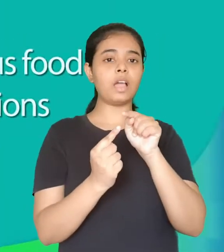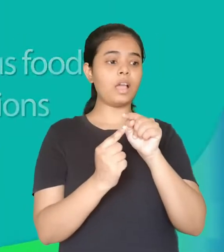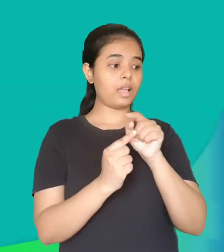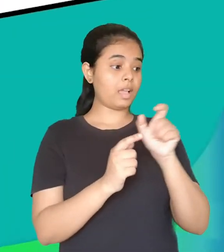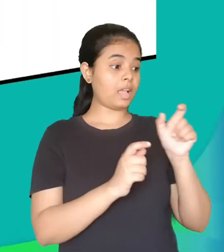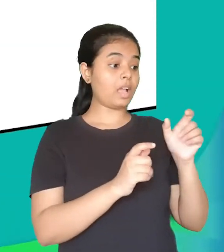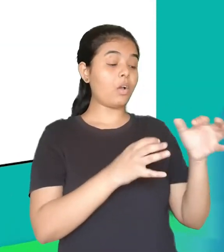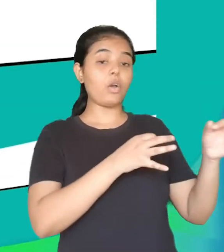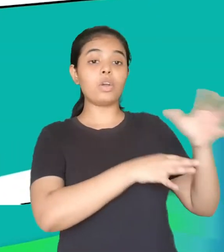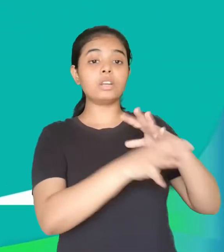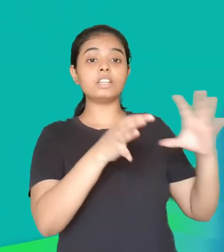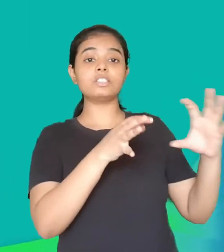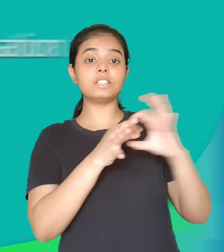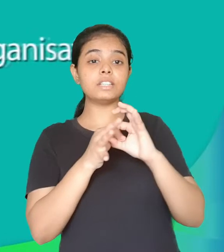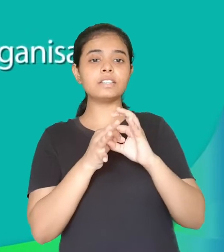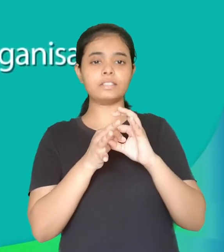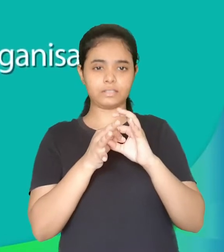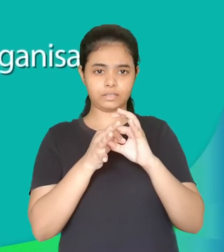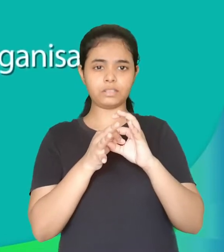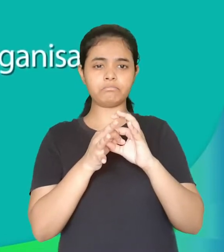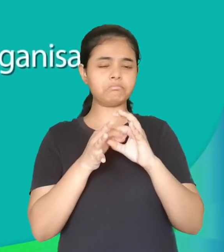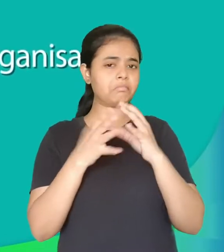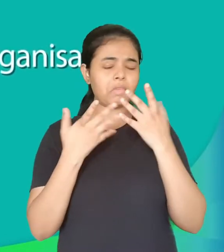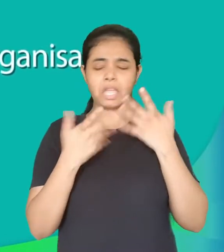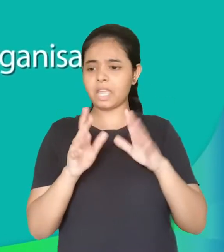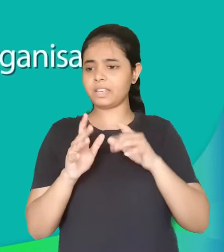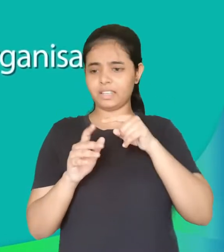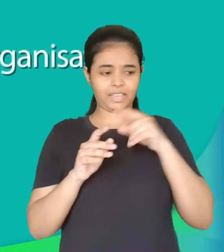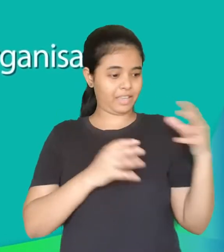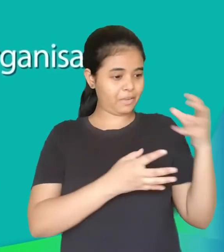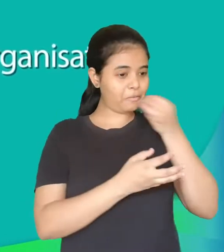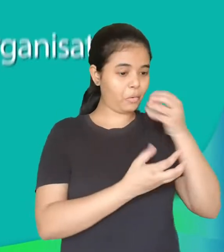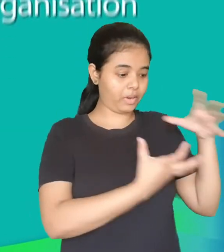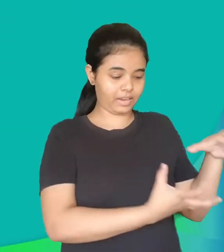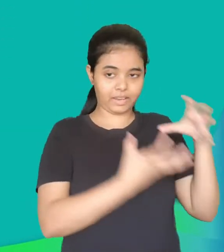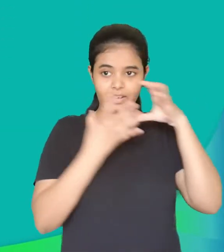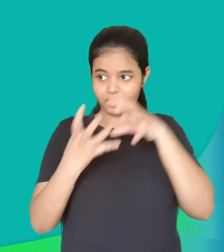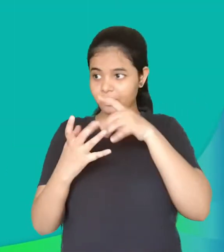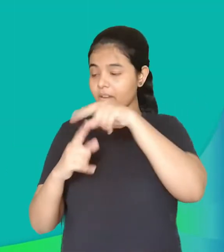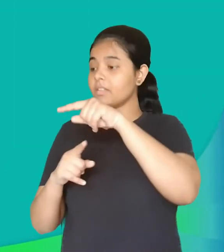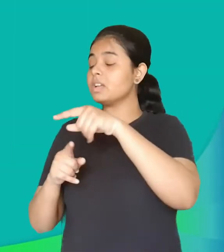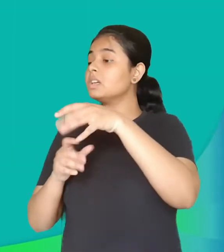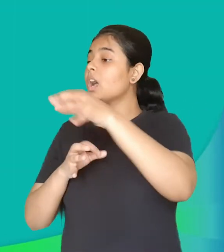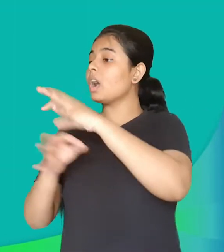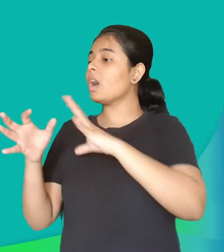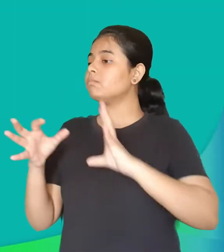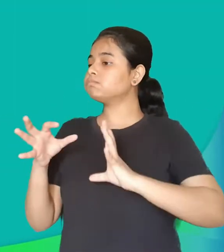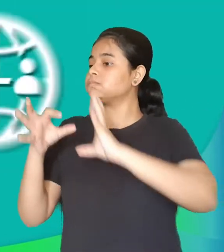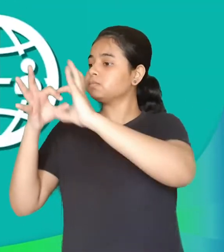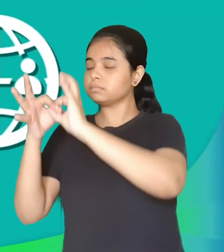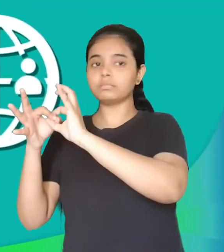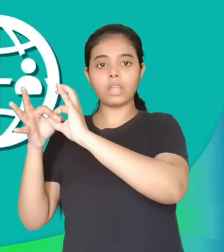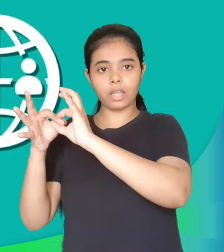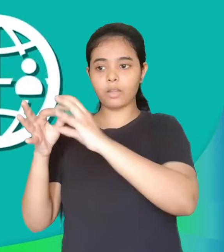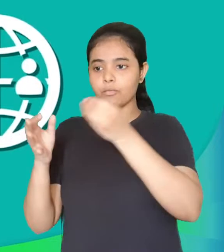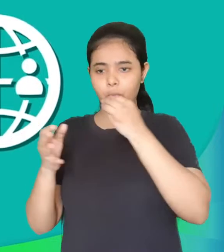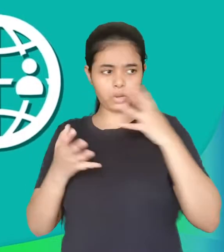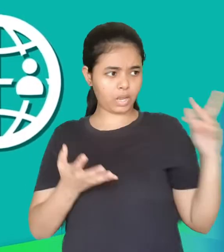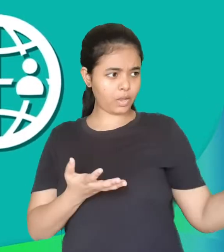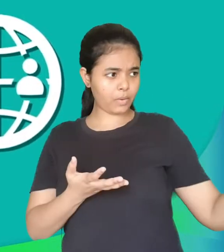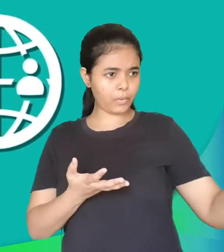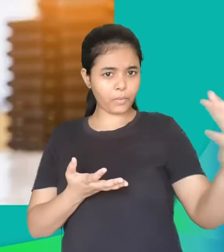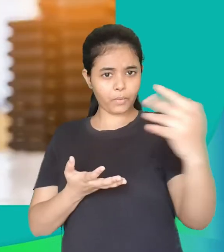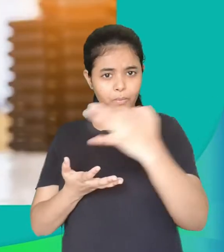These regulations define surplus food distribution organization as any person or any